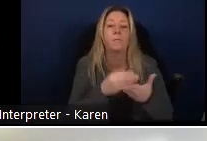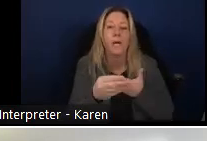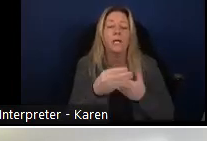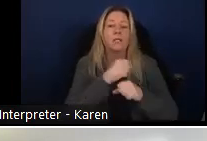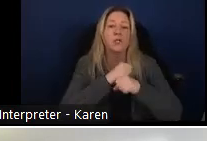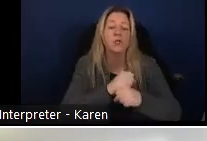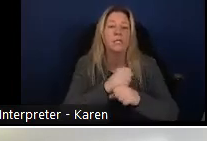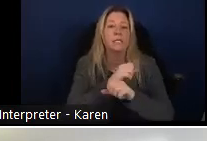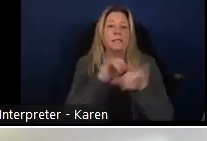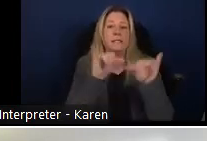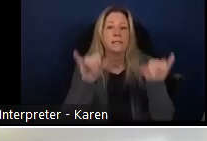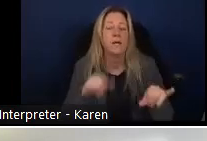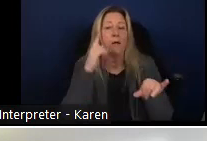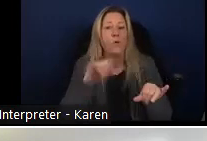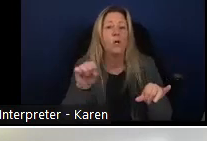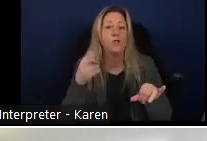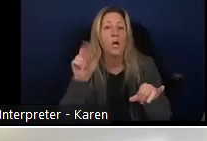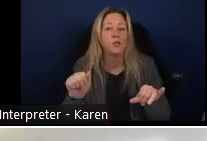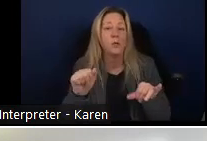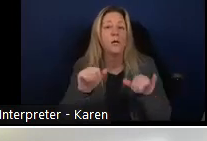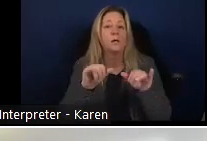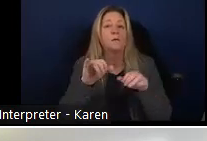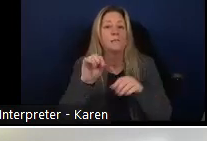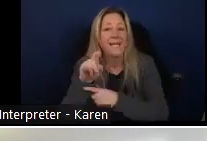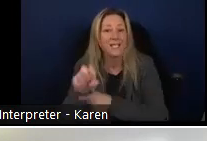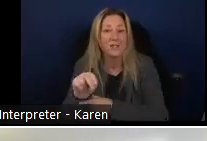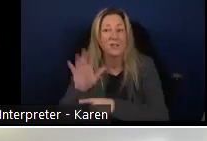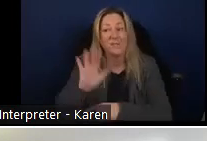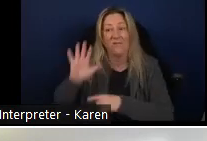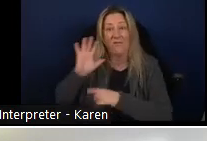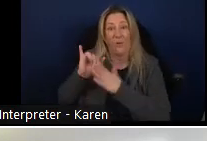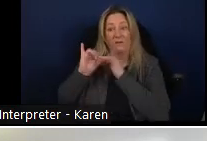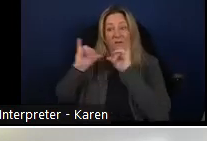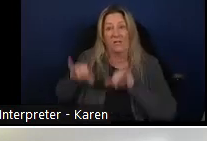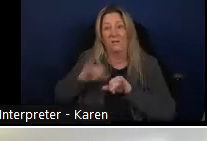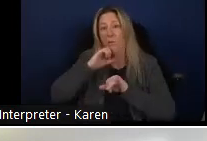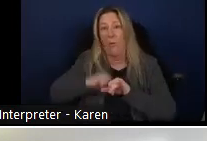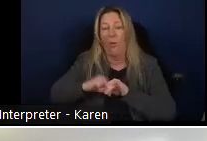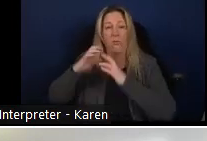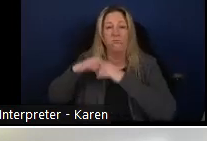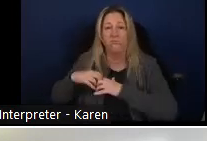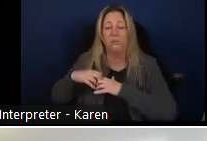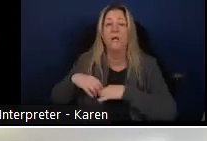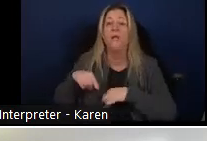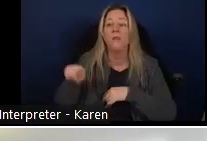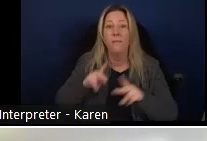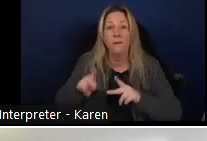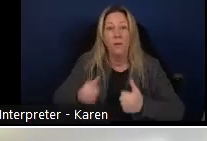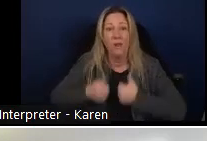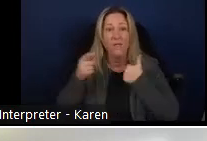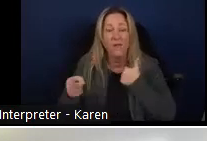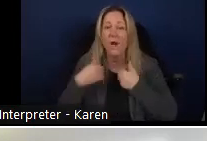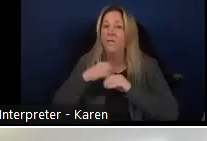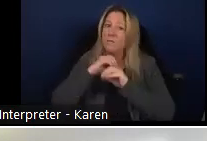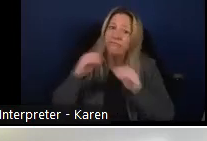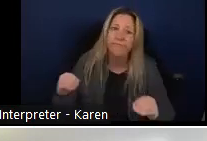Joshua Station. The previous security system was no longer operable, and Joshua Station residents and staff were without the